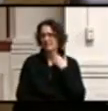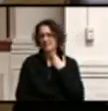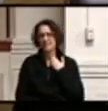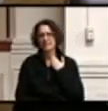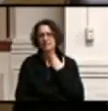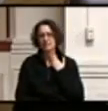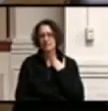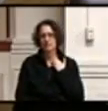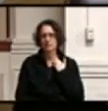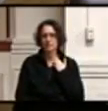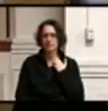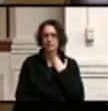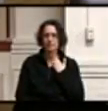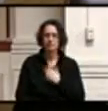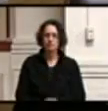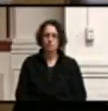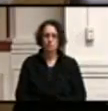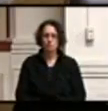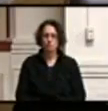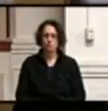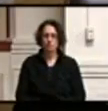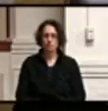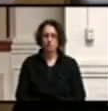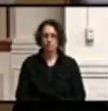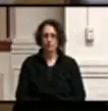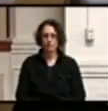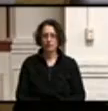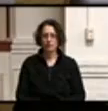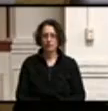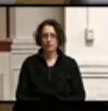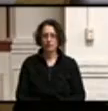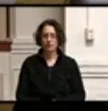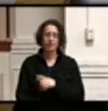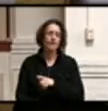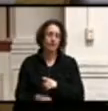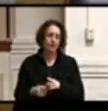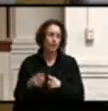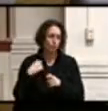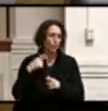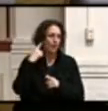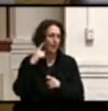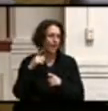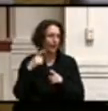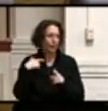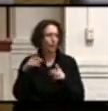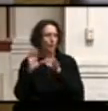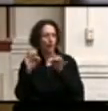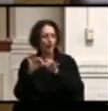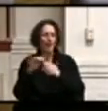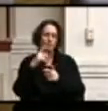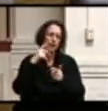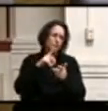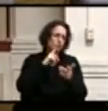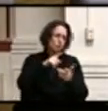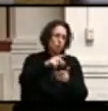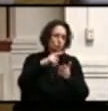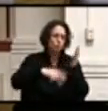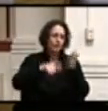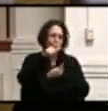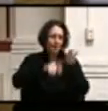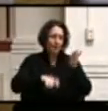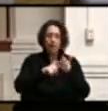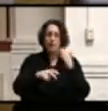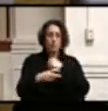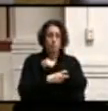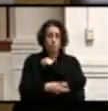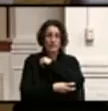from us, and I'm sure you've read in the newspaper and heard from the media the different challenges that towns have had with bridges.